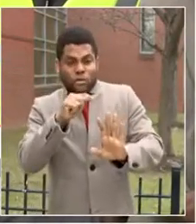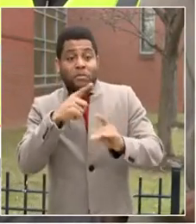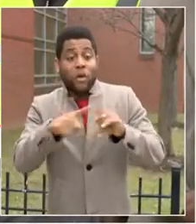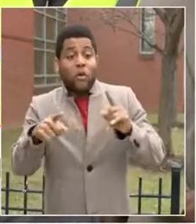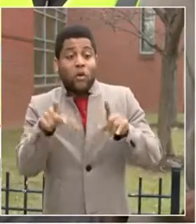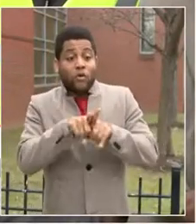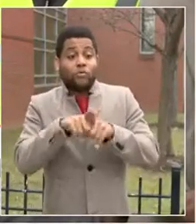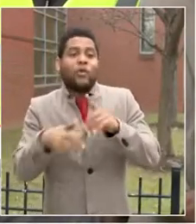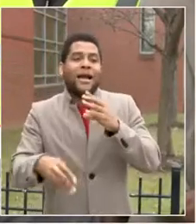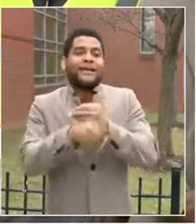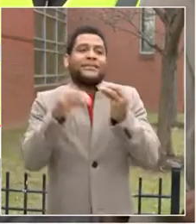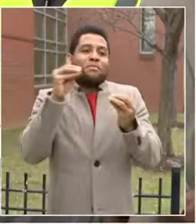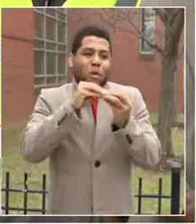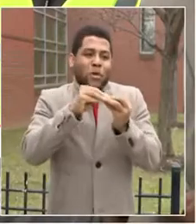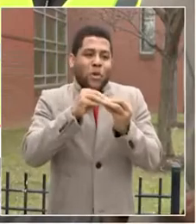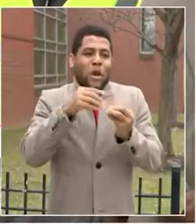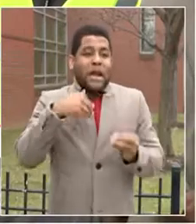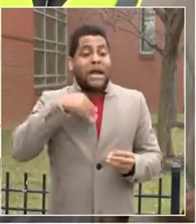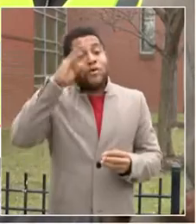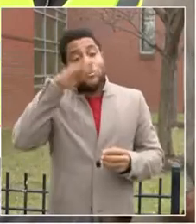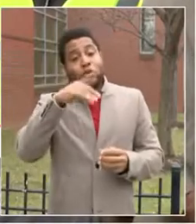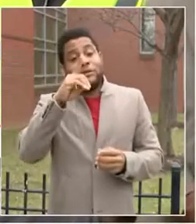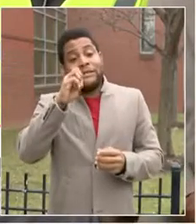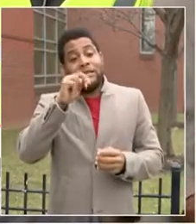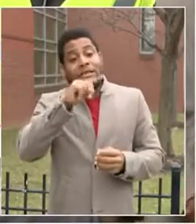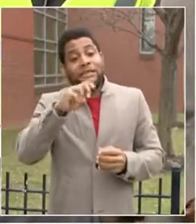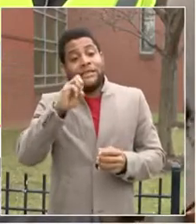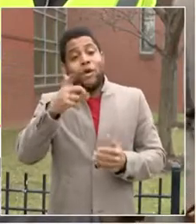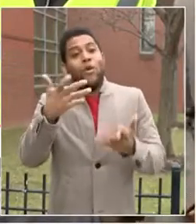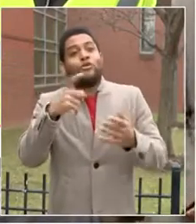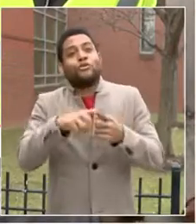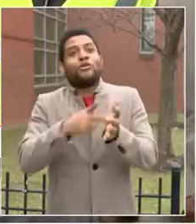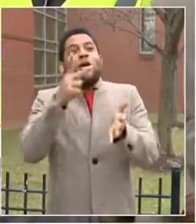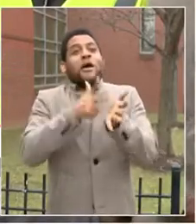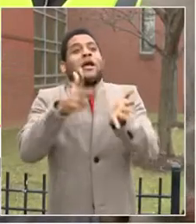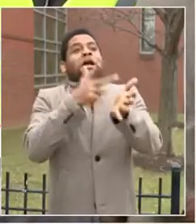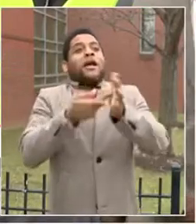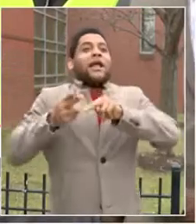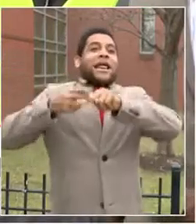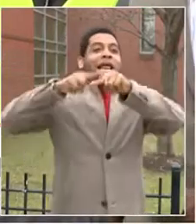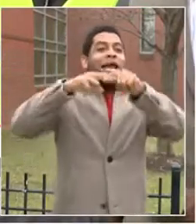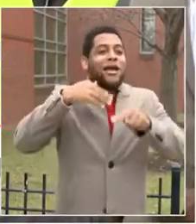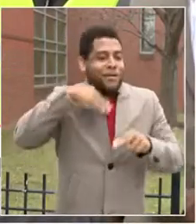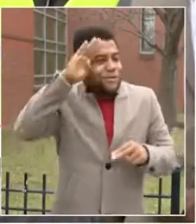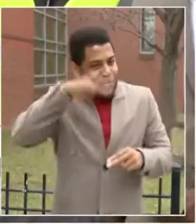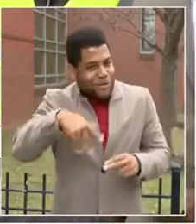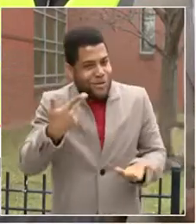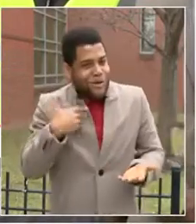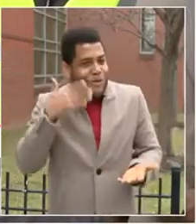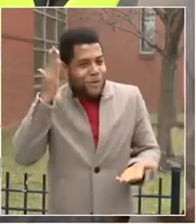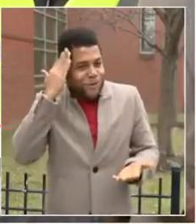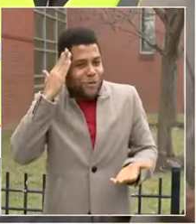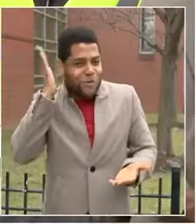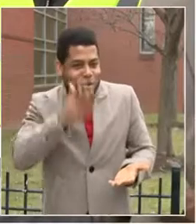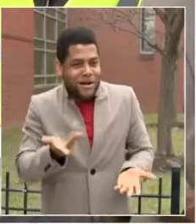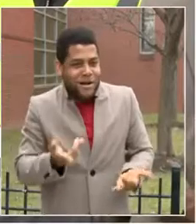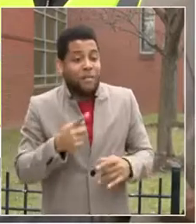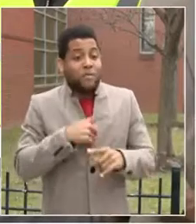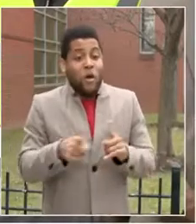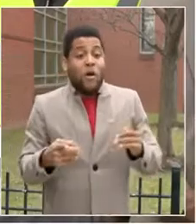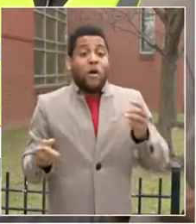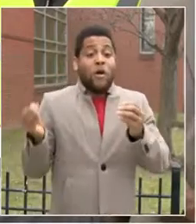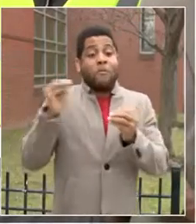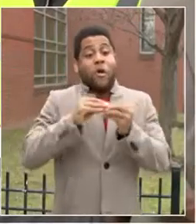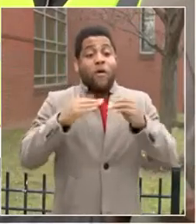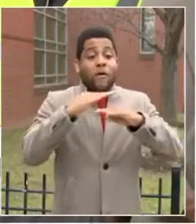know Delano, he's going to try to double them all this year. We're going to open more pools for longer hours and